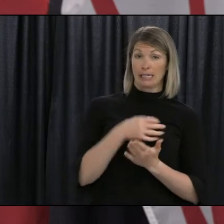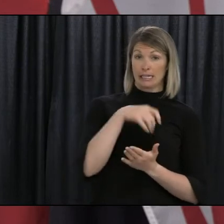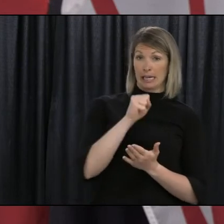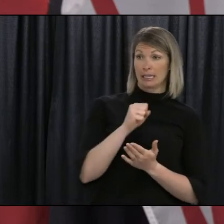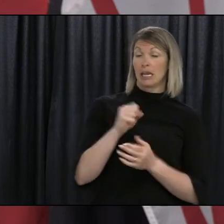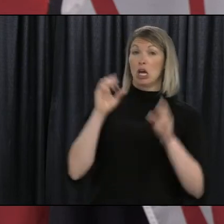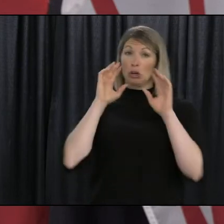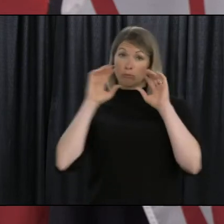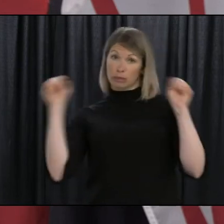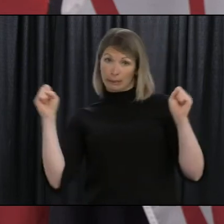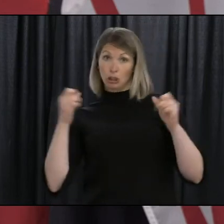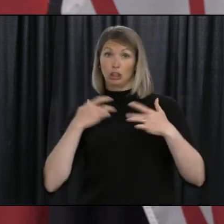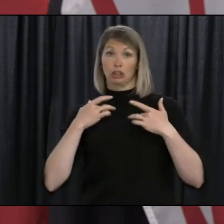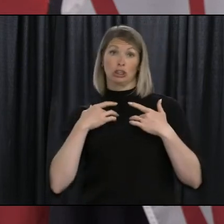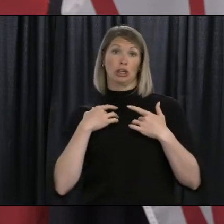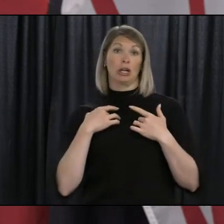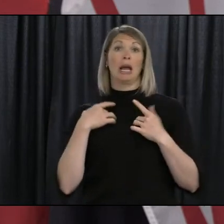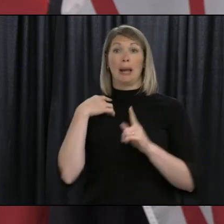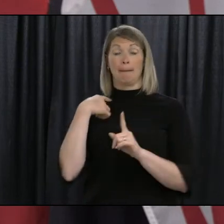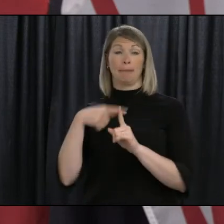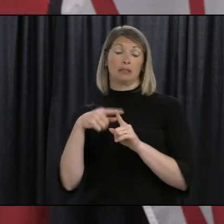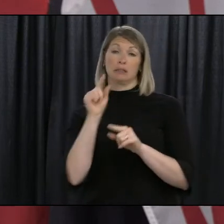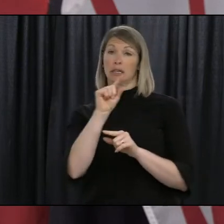caucus, but for everybody in the province.